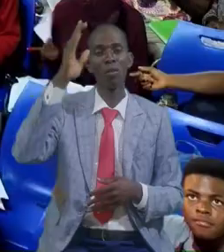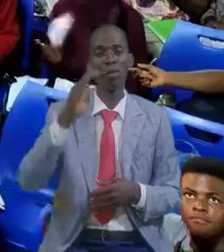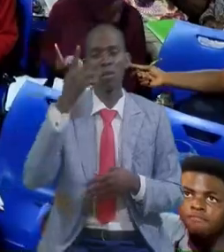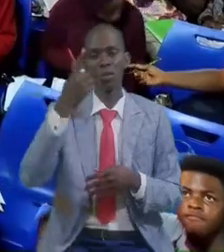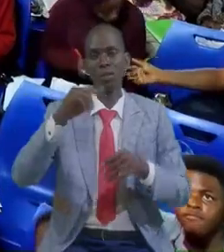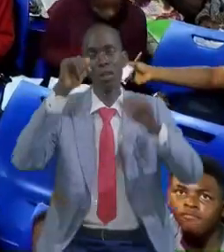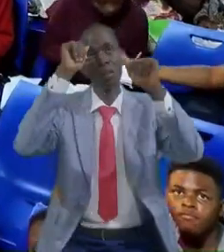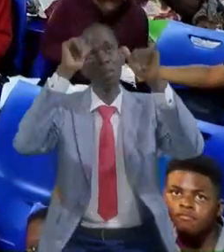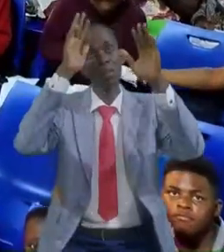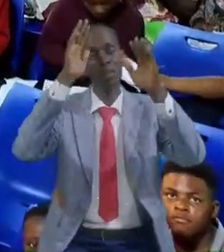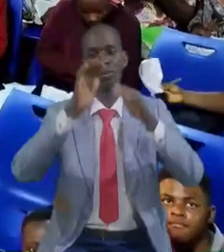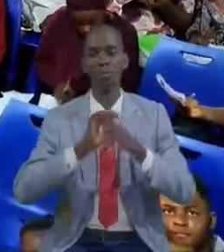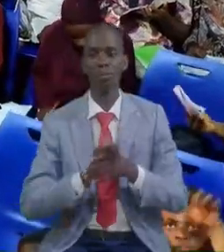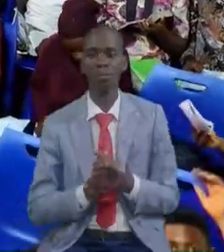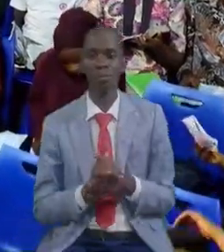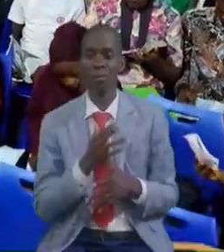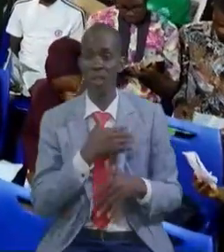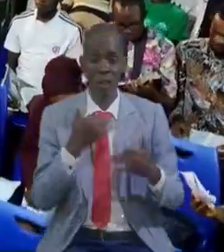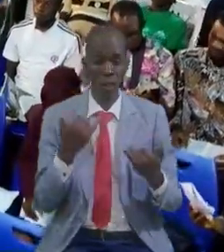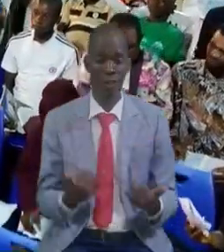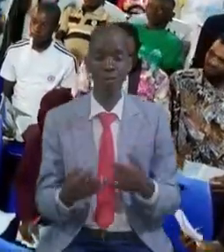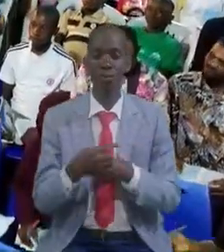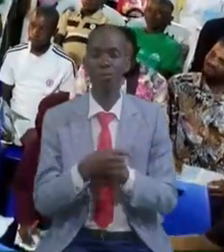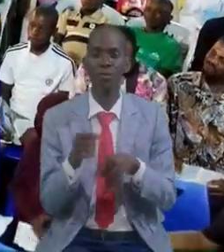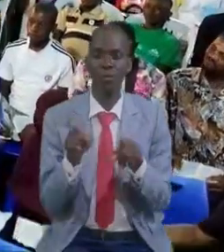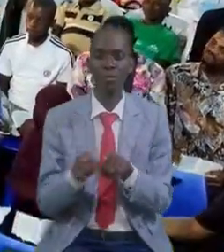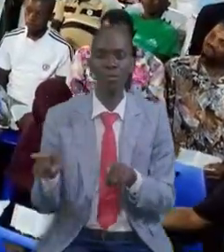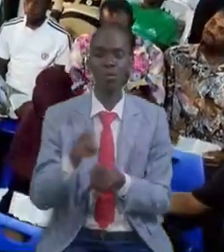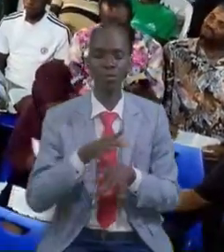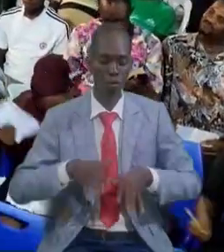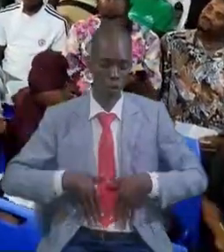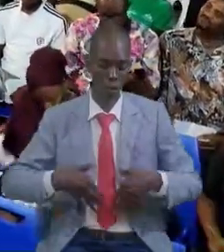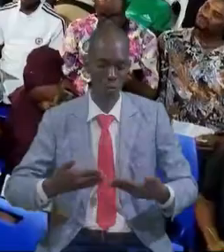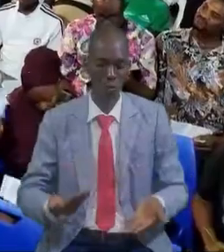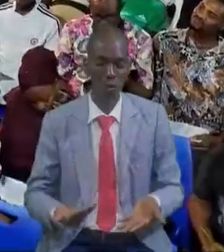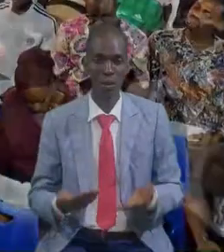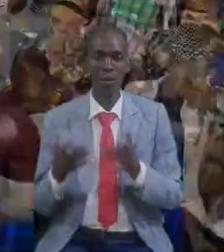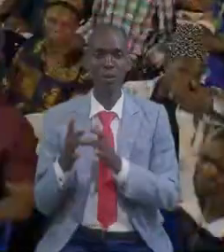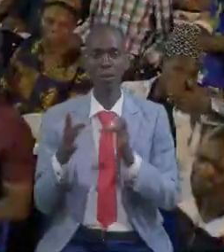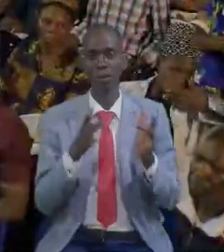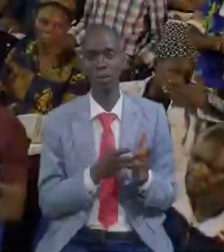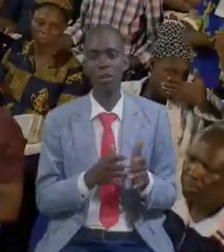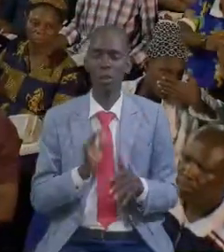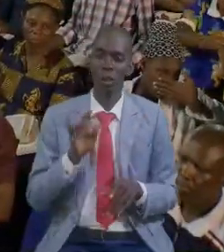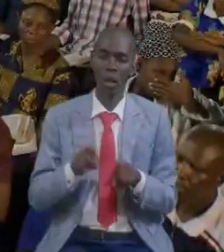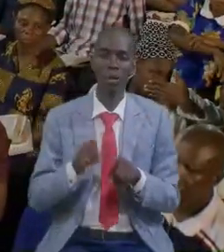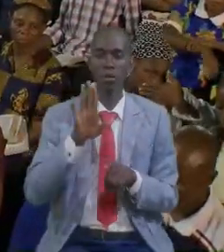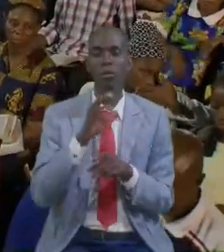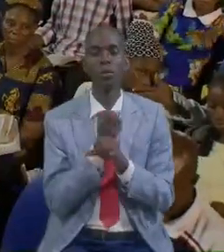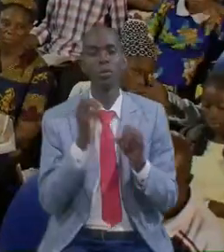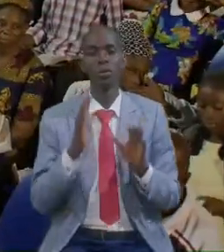the Father. And today, as you confess Jesus your Savior,